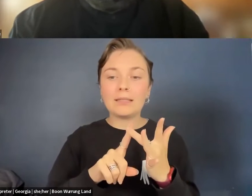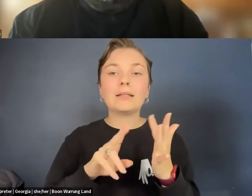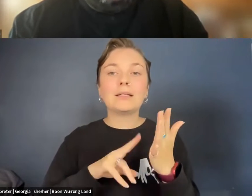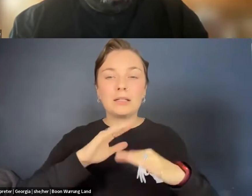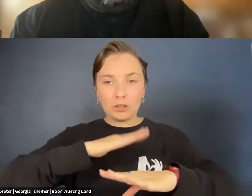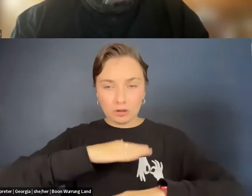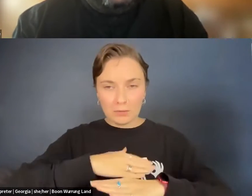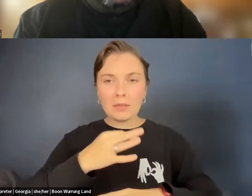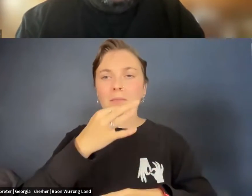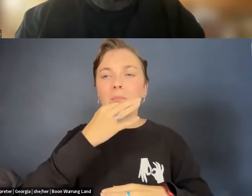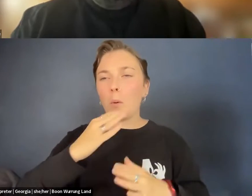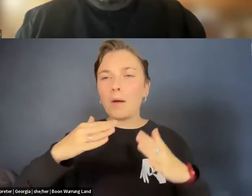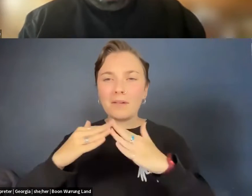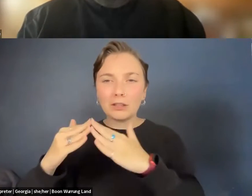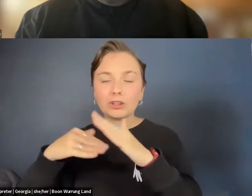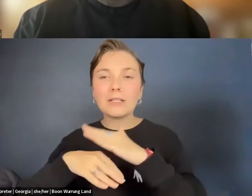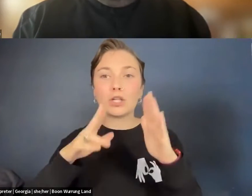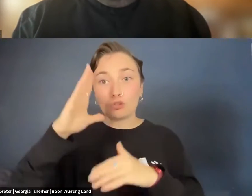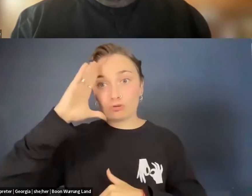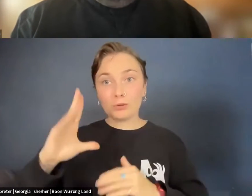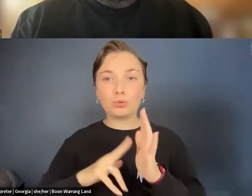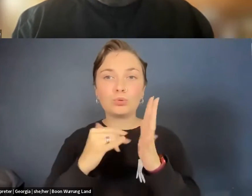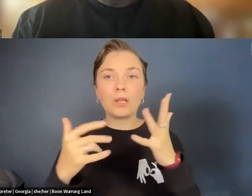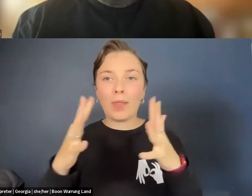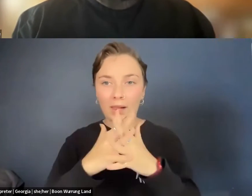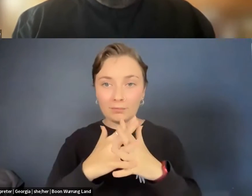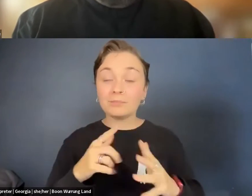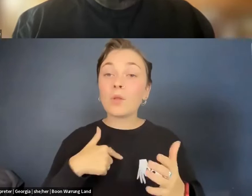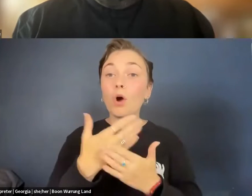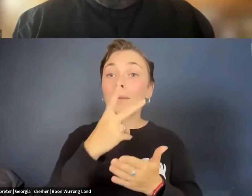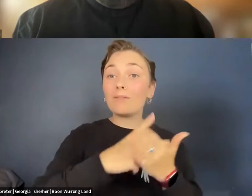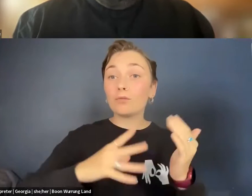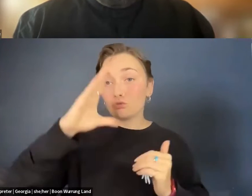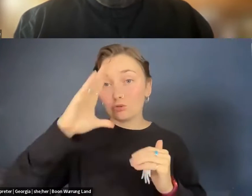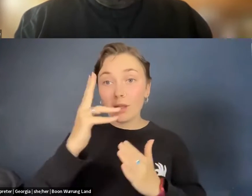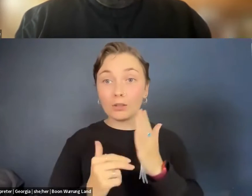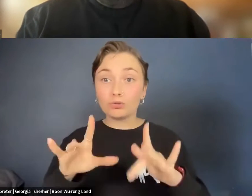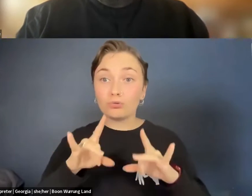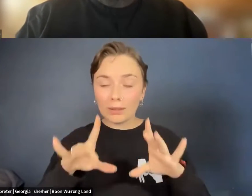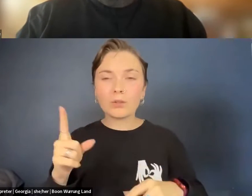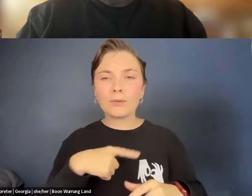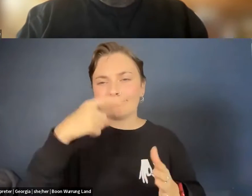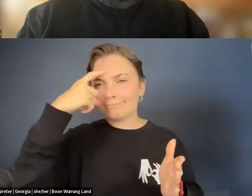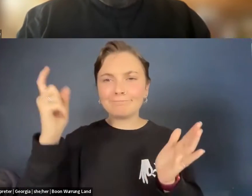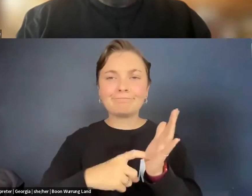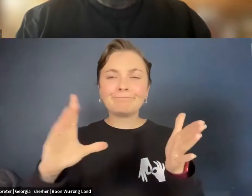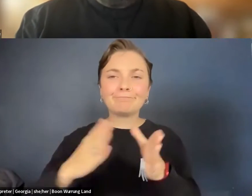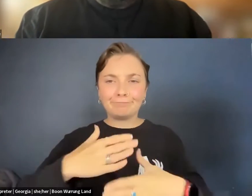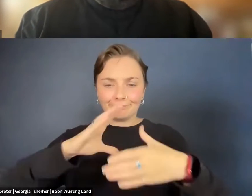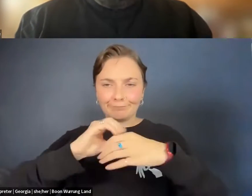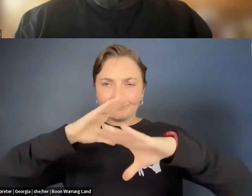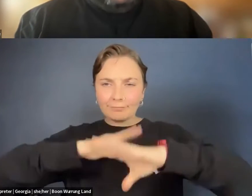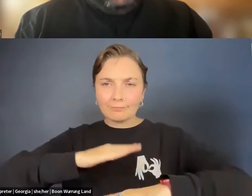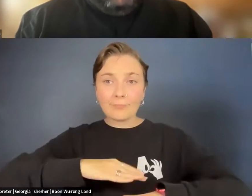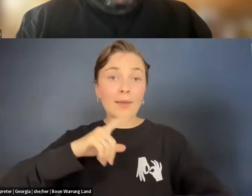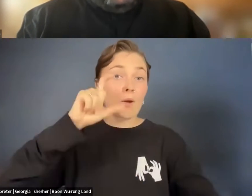small village in regional New South Wales. On behalf of Regional Arts Australia, we acknowledge the traditional custodians of land and water